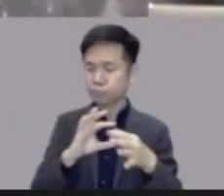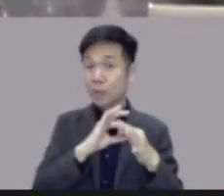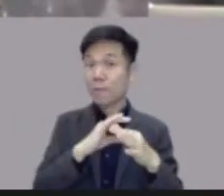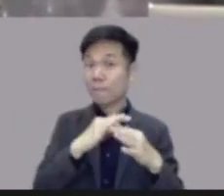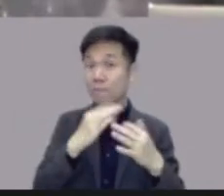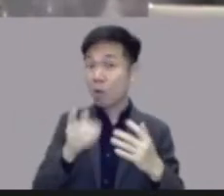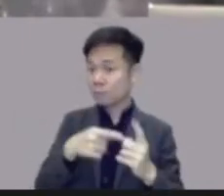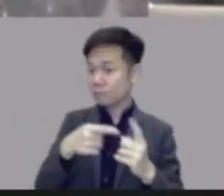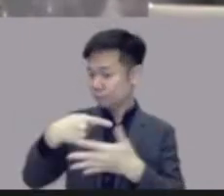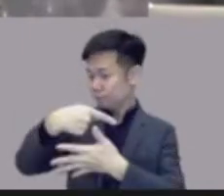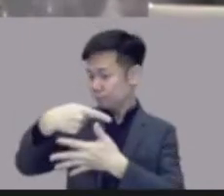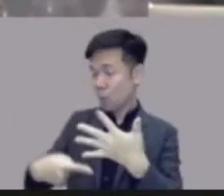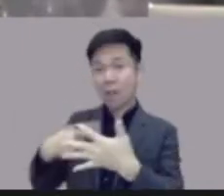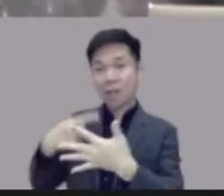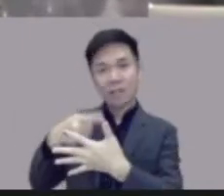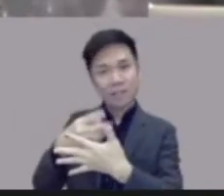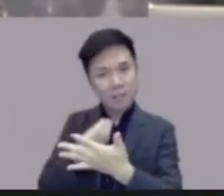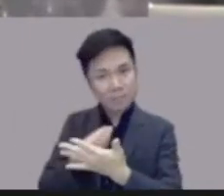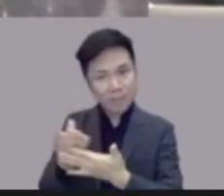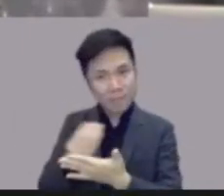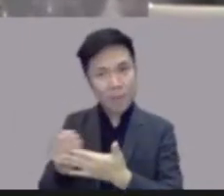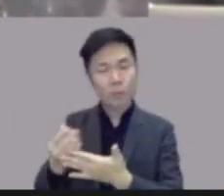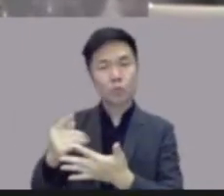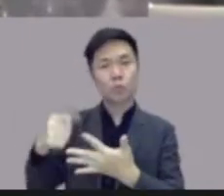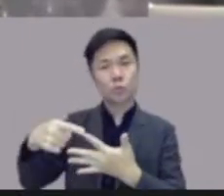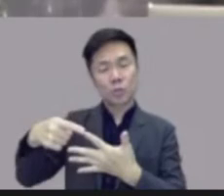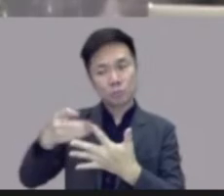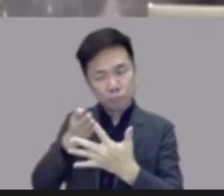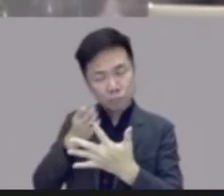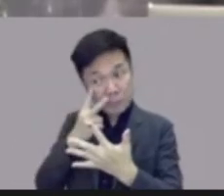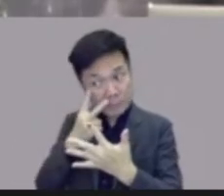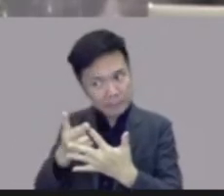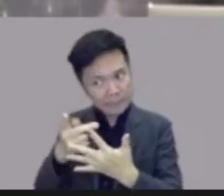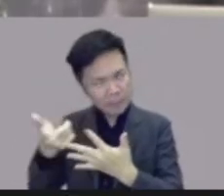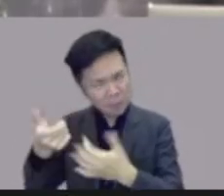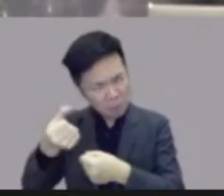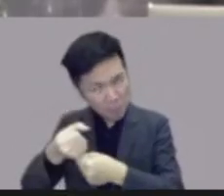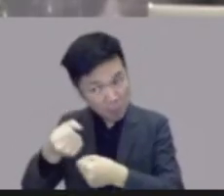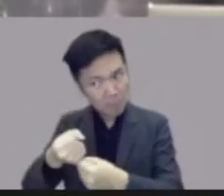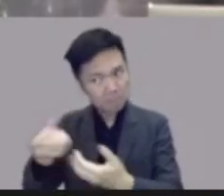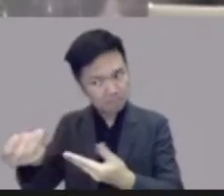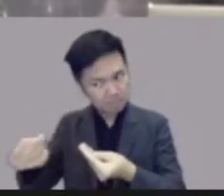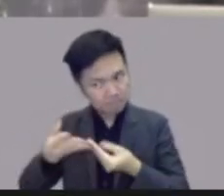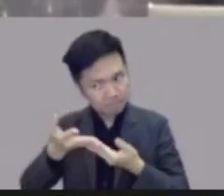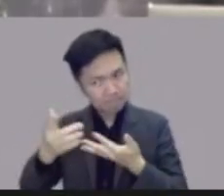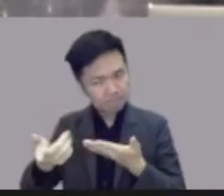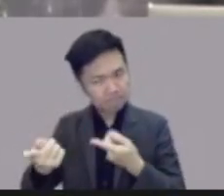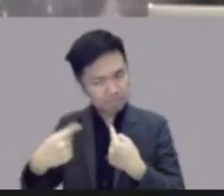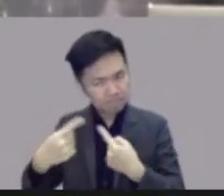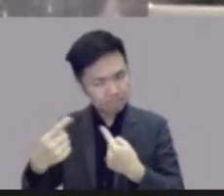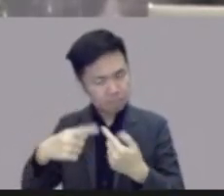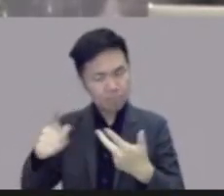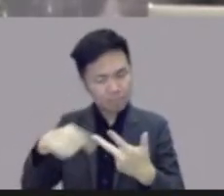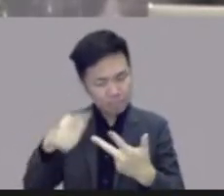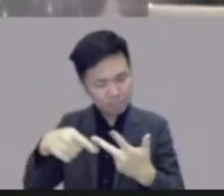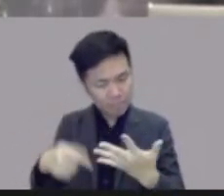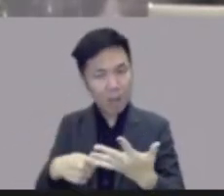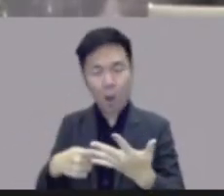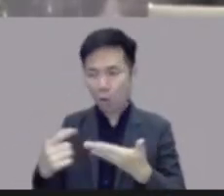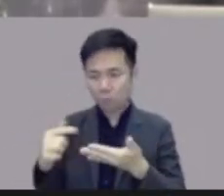and evidence for action accountability measures and financing especially for the most vulnerable